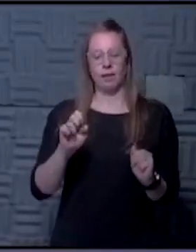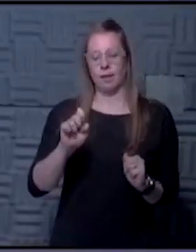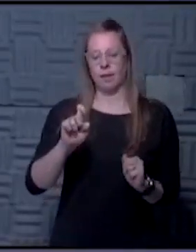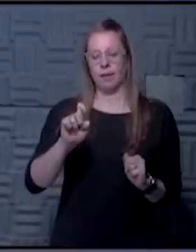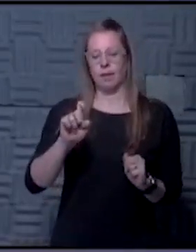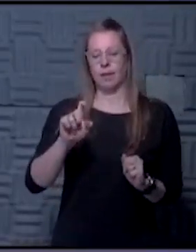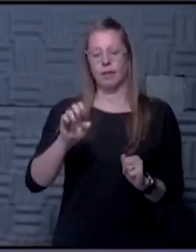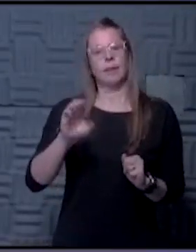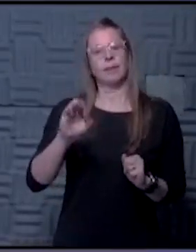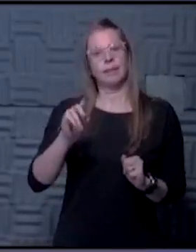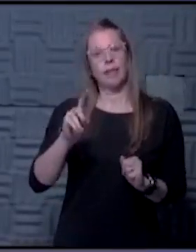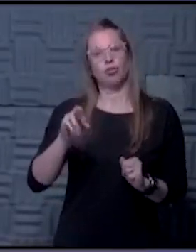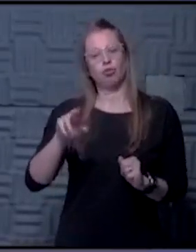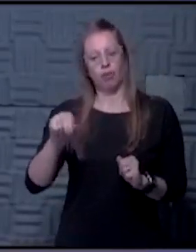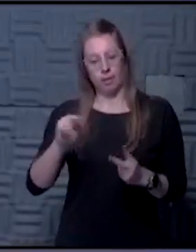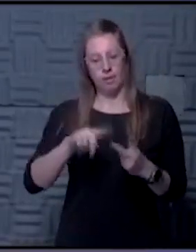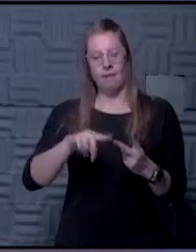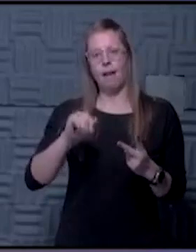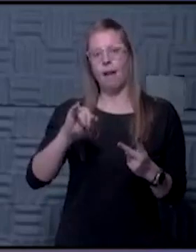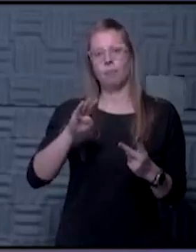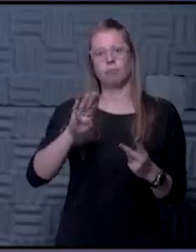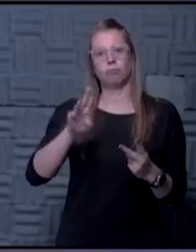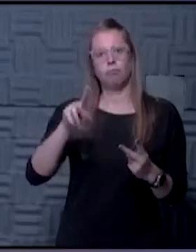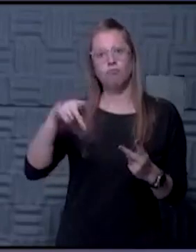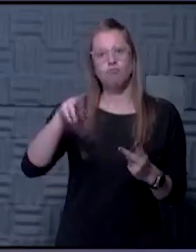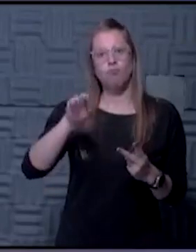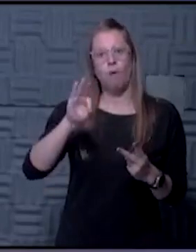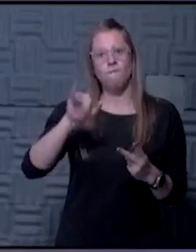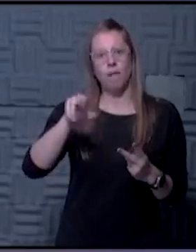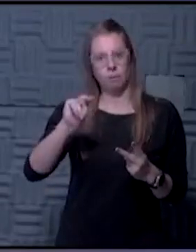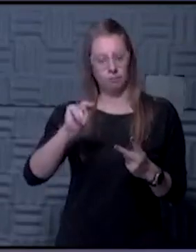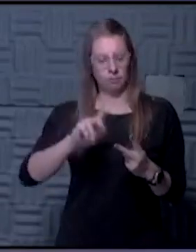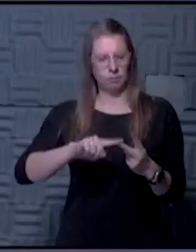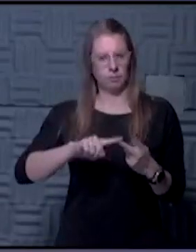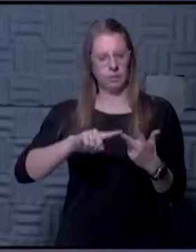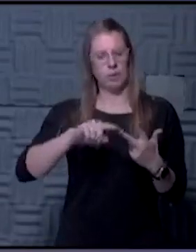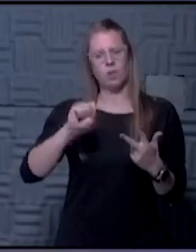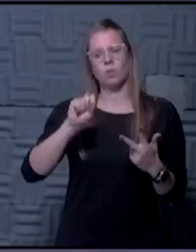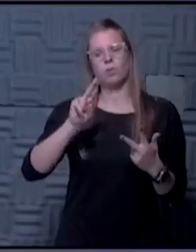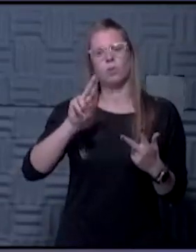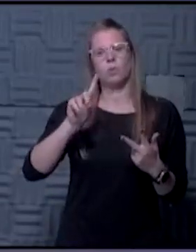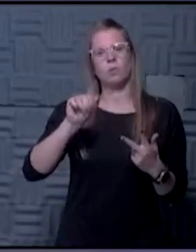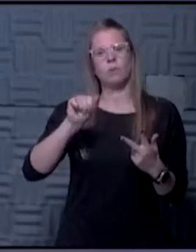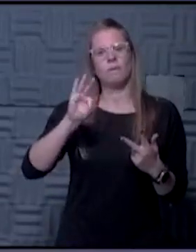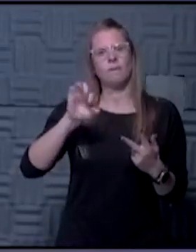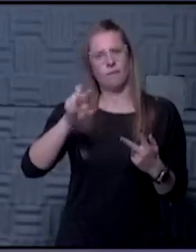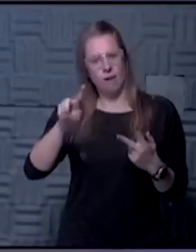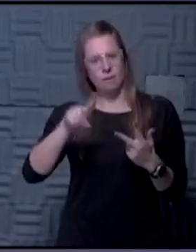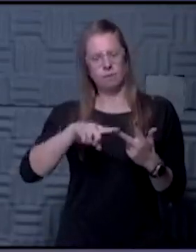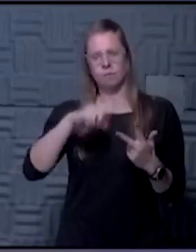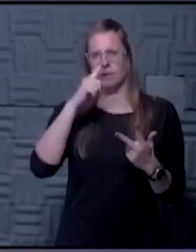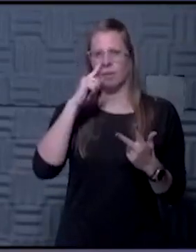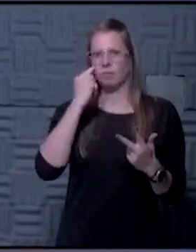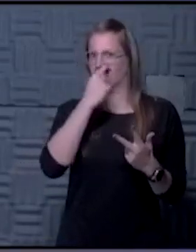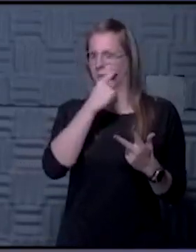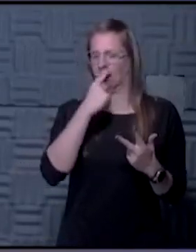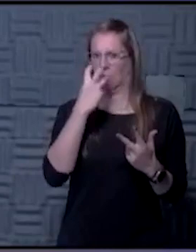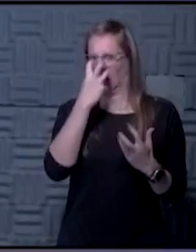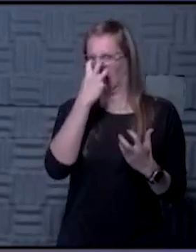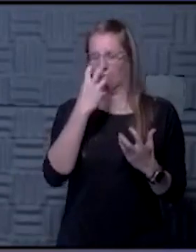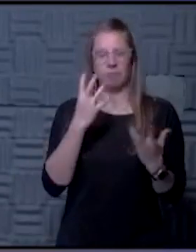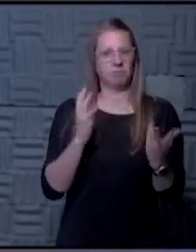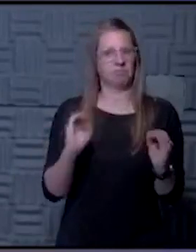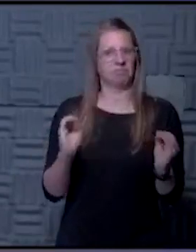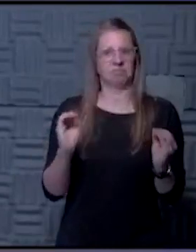for the migraines, ibuprofen. I took Sudafed for the sinus congestion, and nothing over